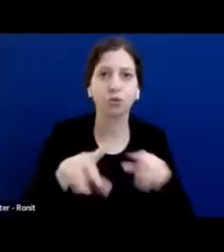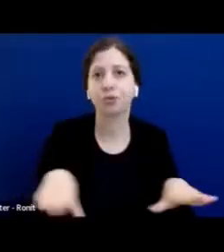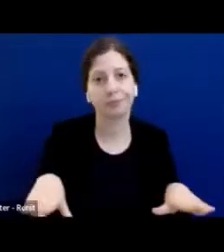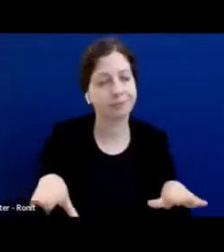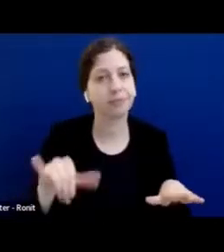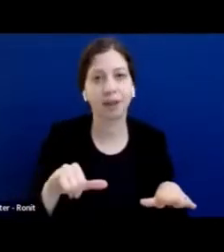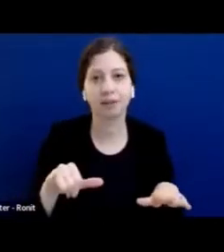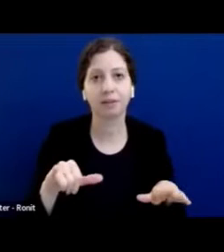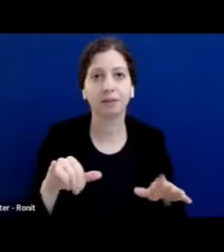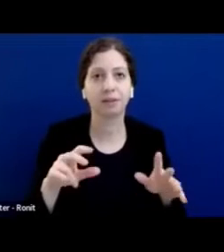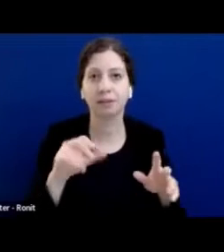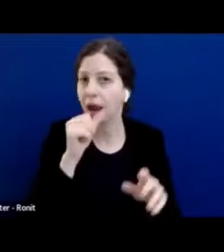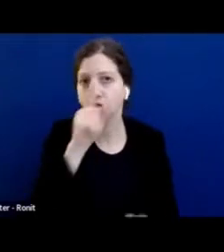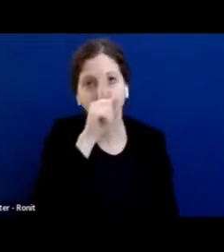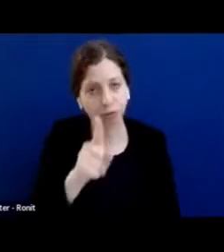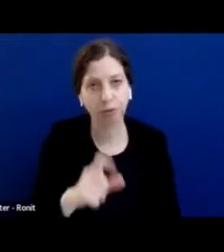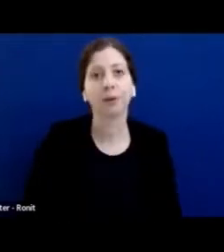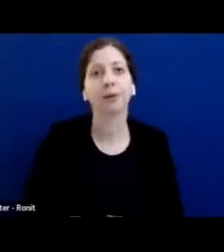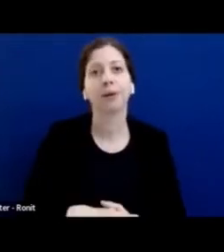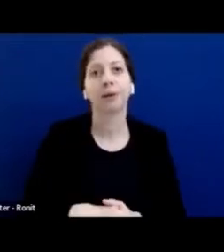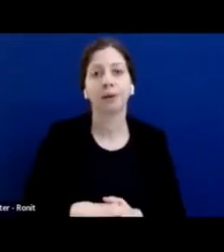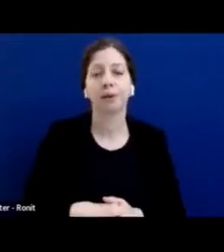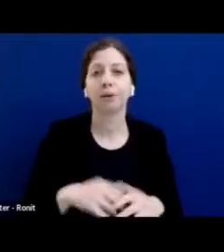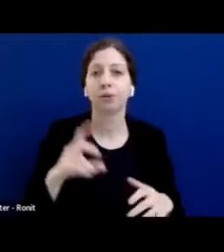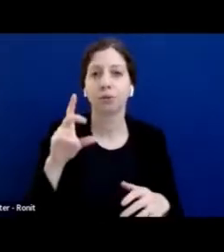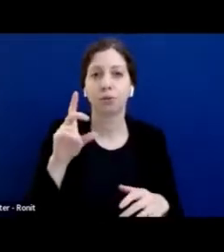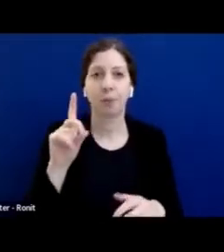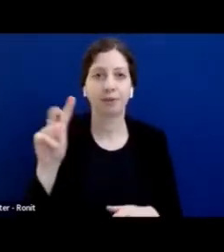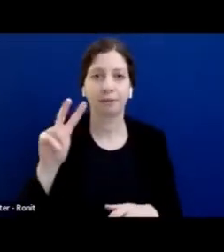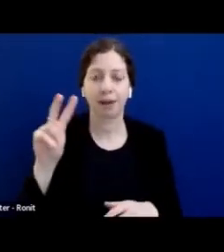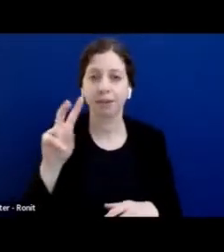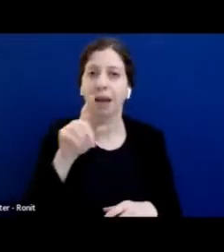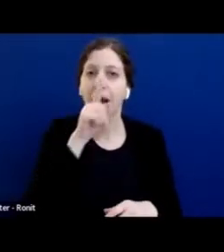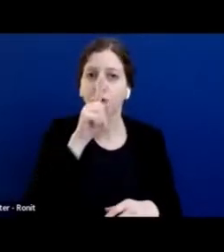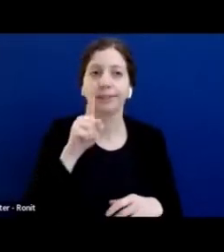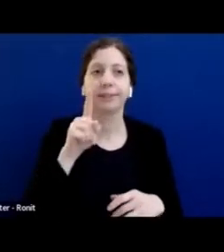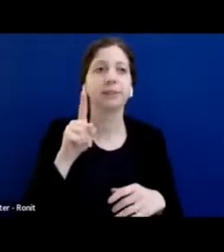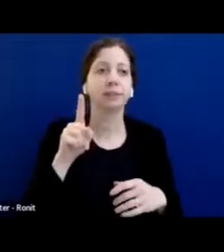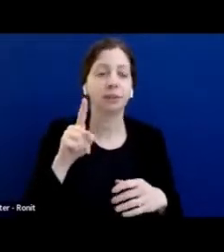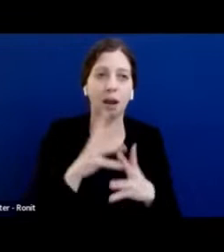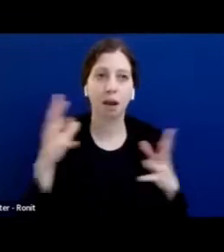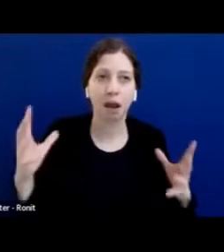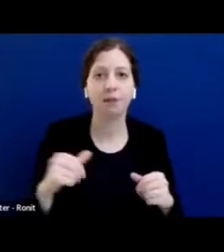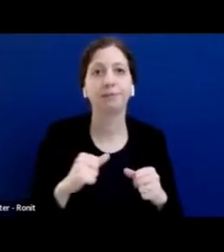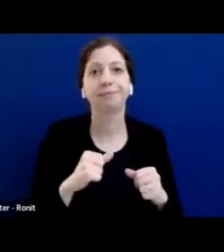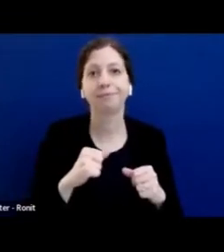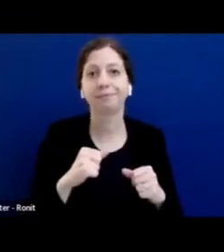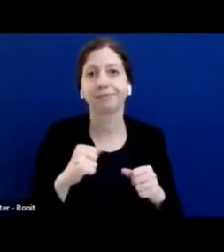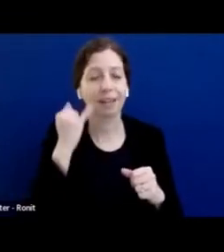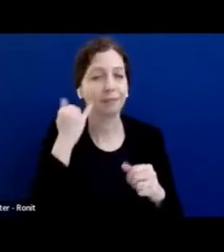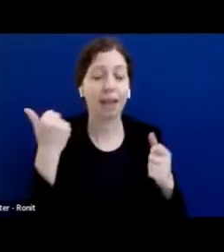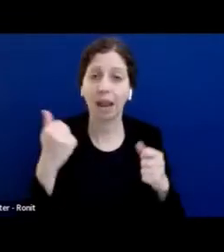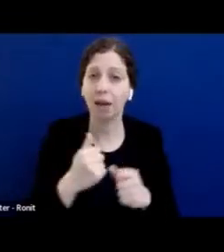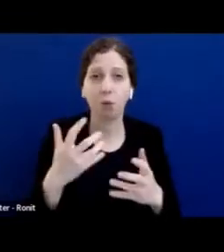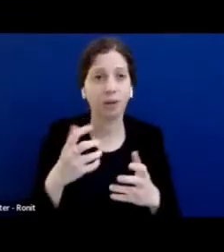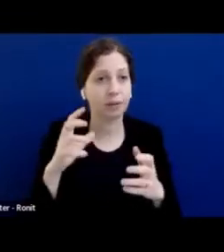very, very, very not true. And domestic violence, actually, there have been a lot of, and anybody can follow up with